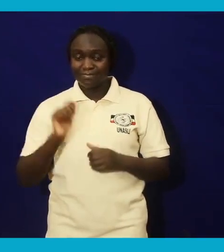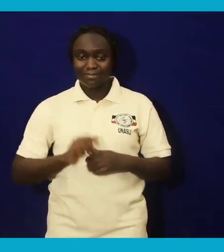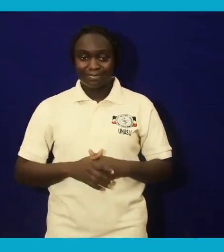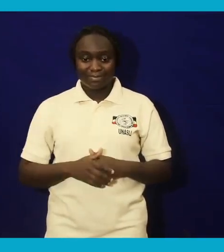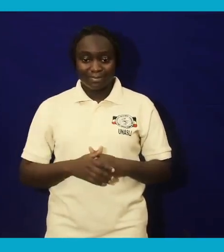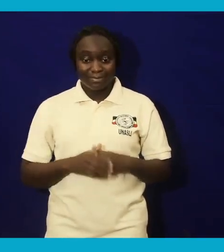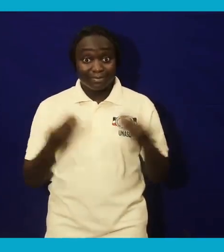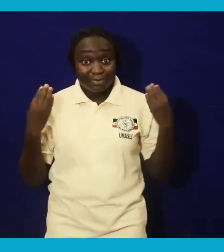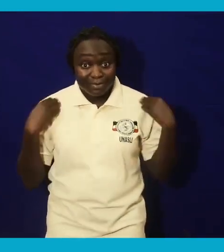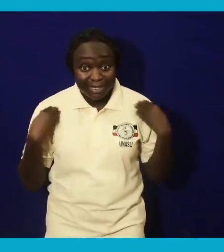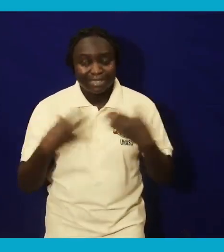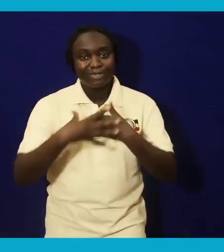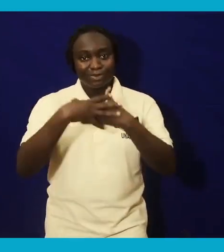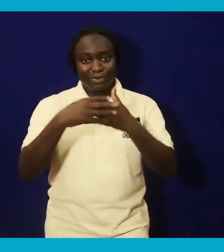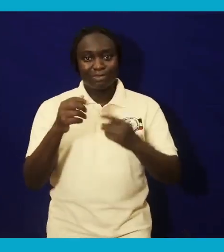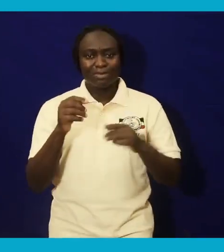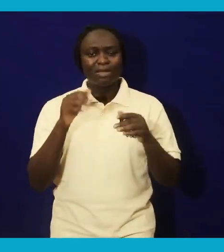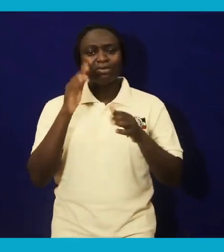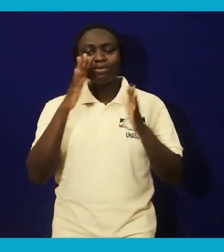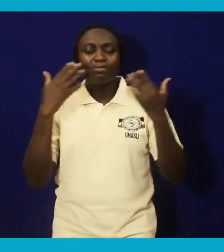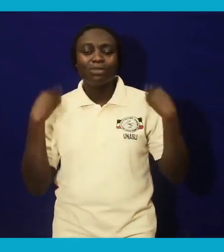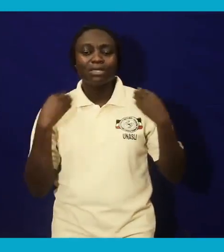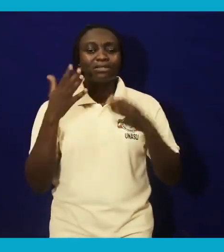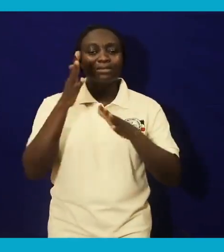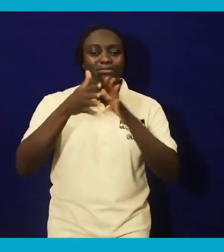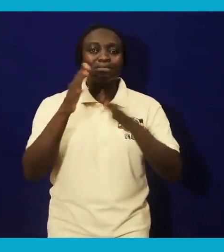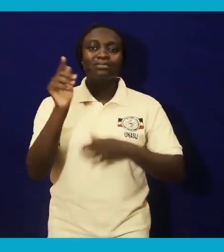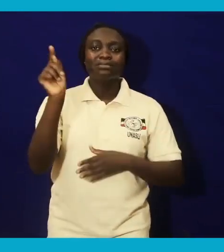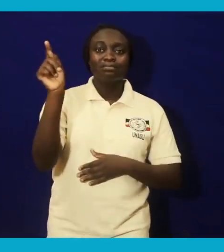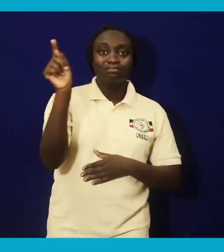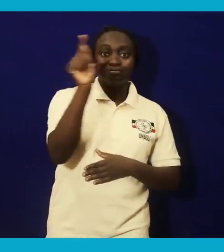Let's do it again. We begin